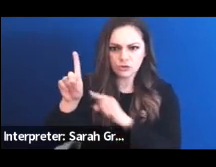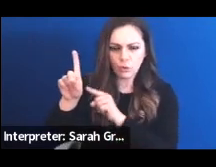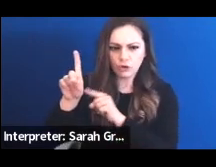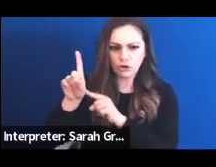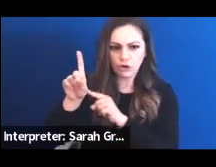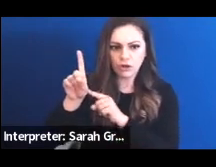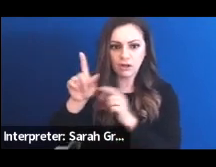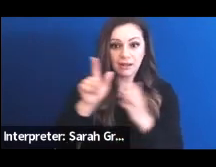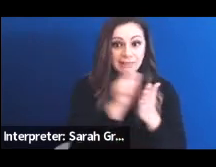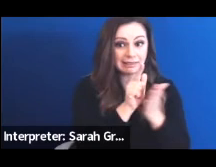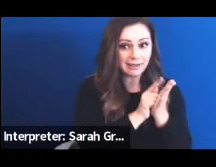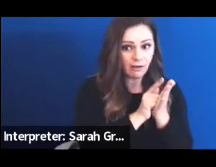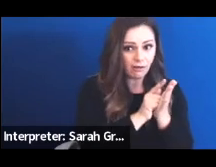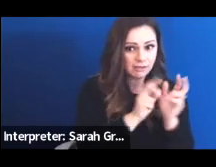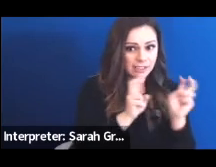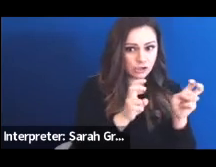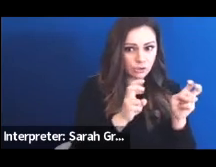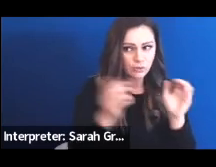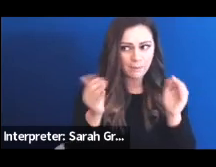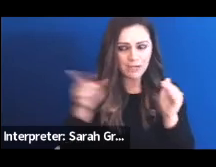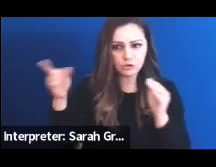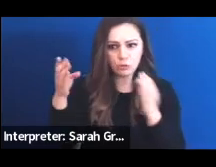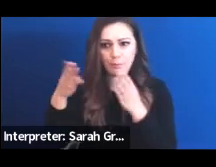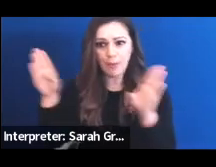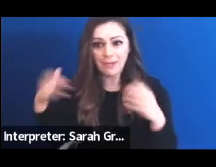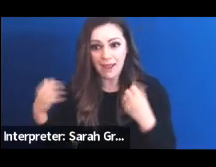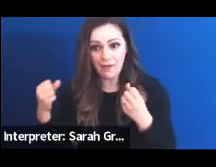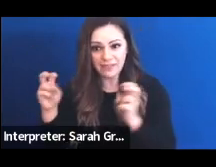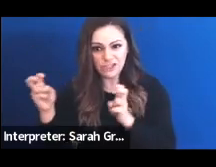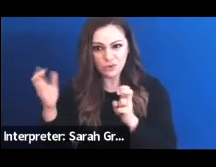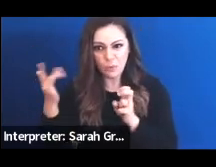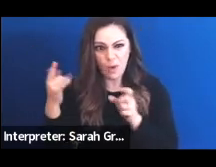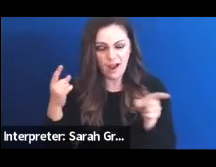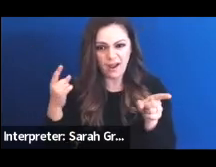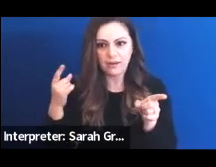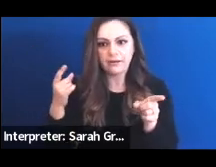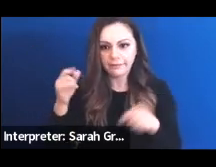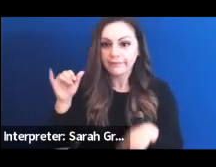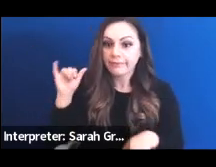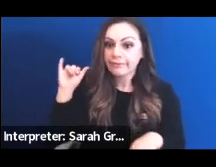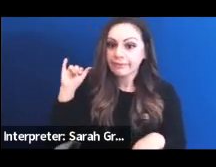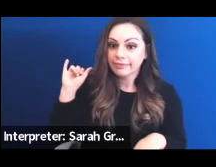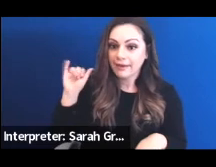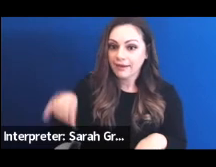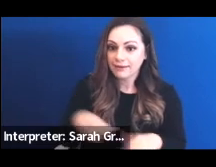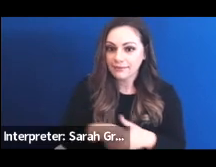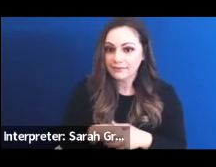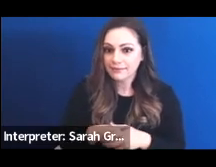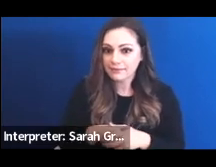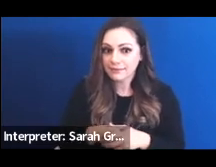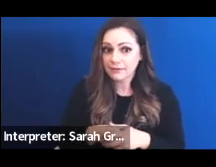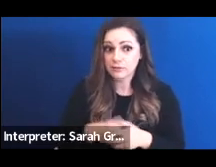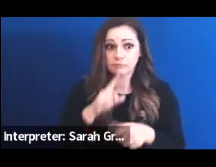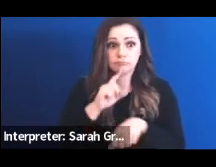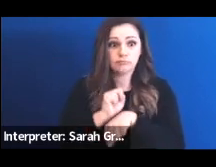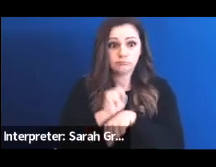to a public health issue, that's it. That's the problem. There are identifiable causes. Part of it is